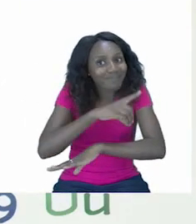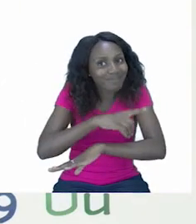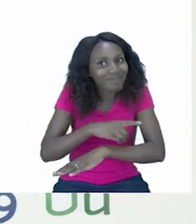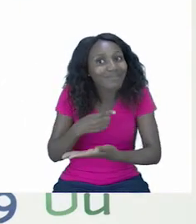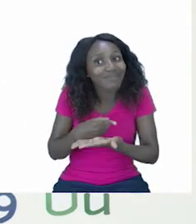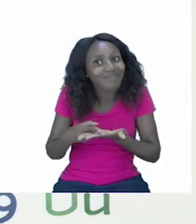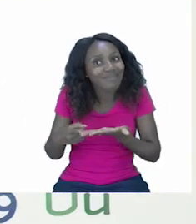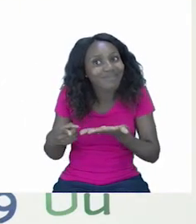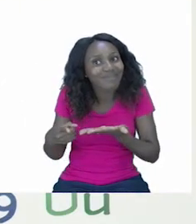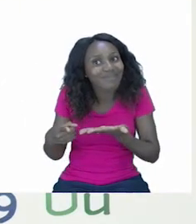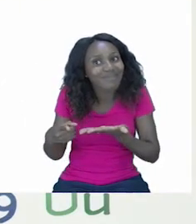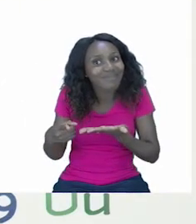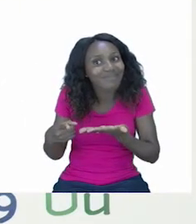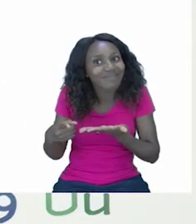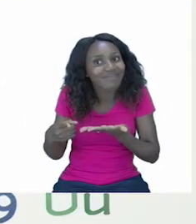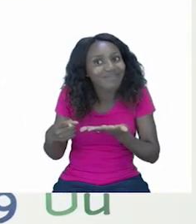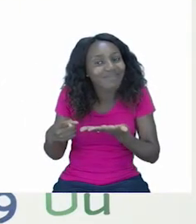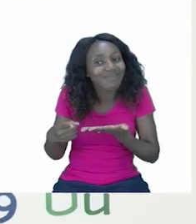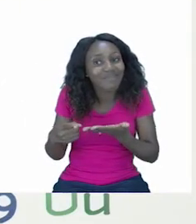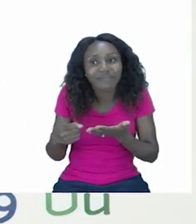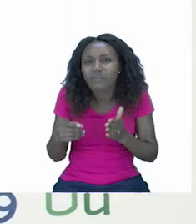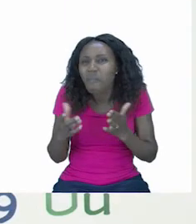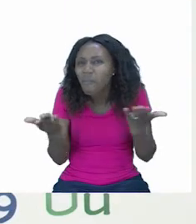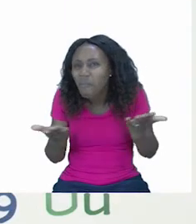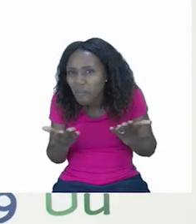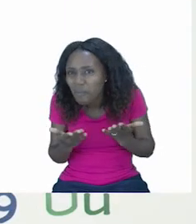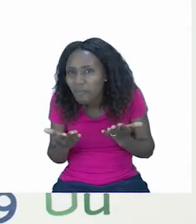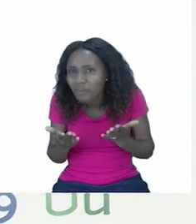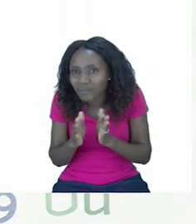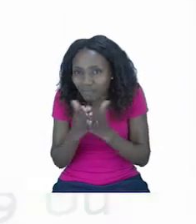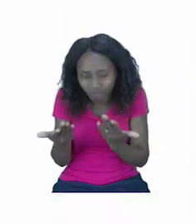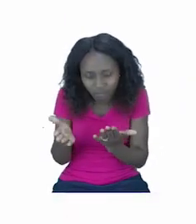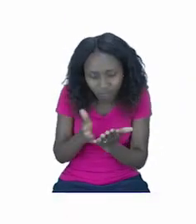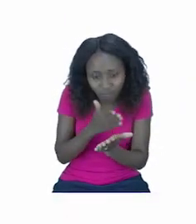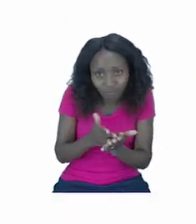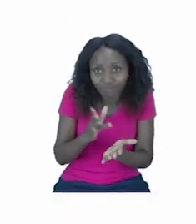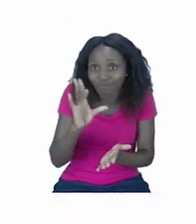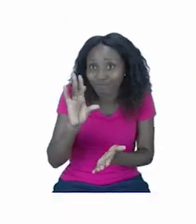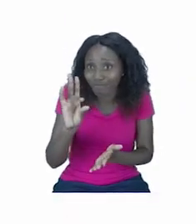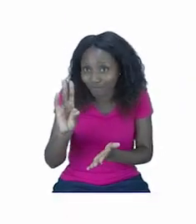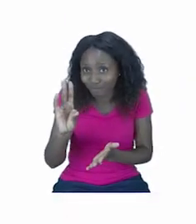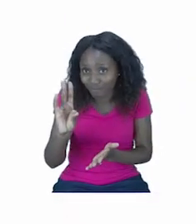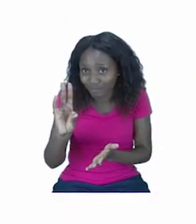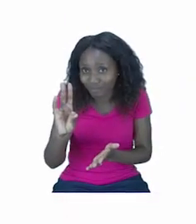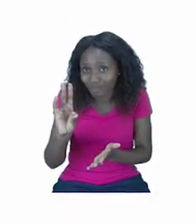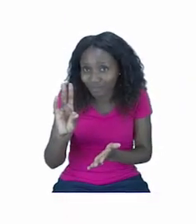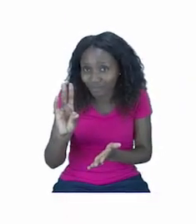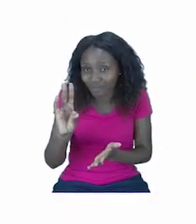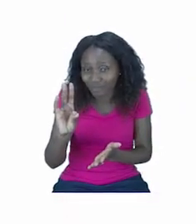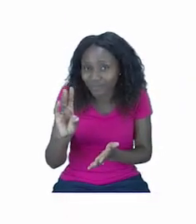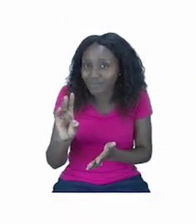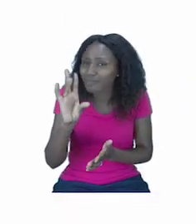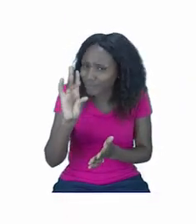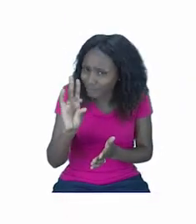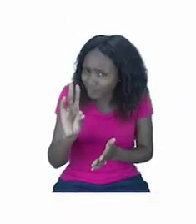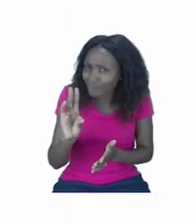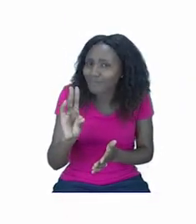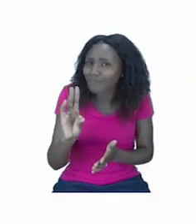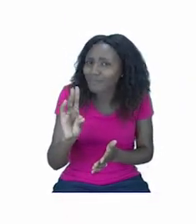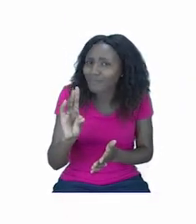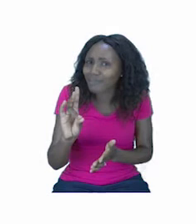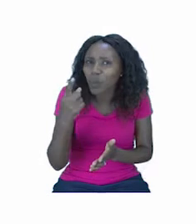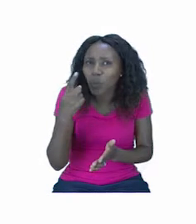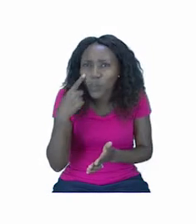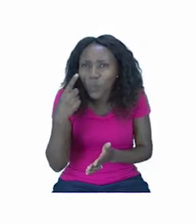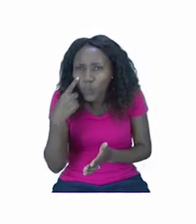This exercise can be found on page 7. On page 7, you can see that we have the